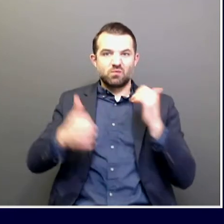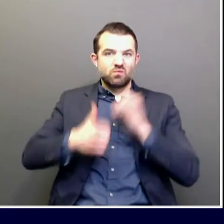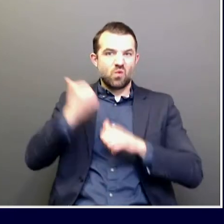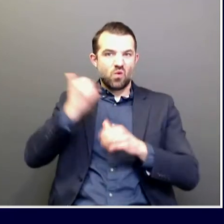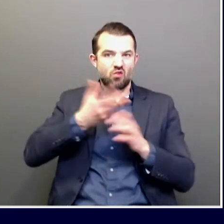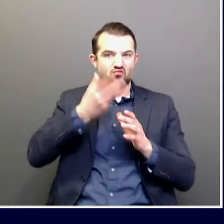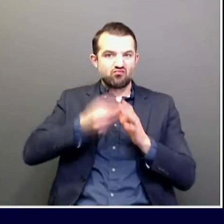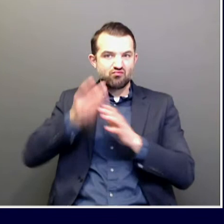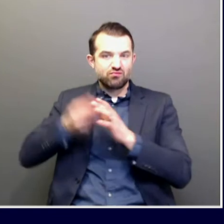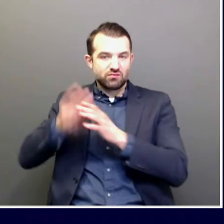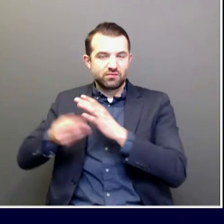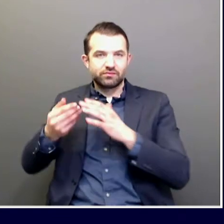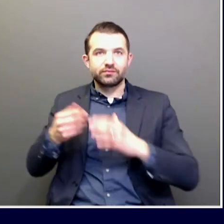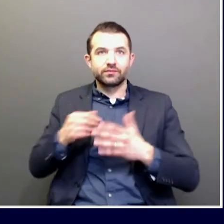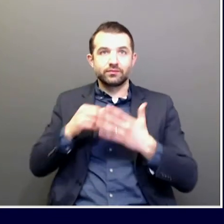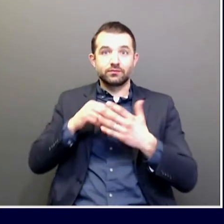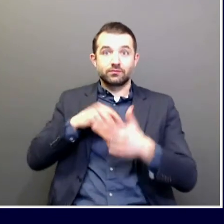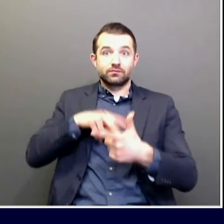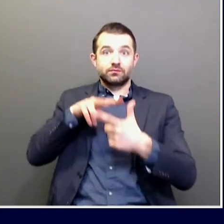unfortunately correlate with high death rates.